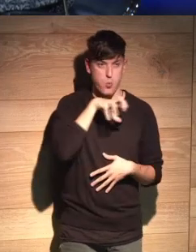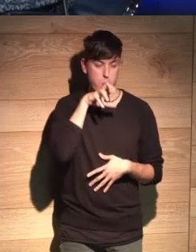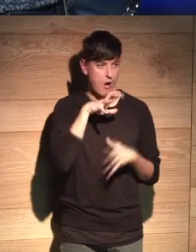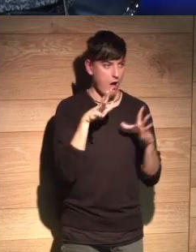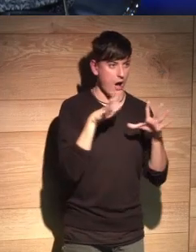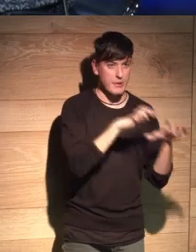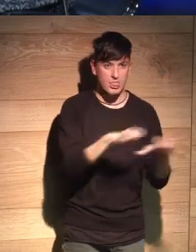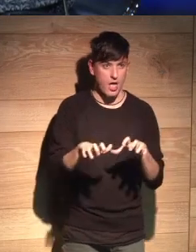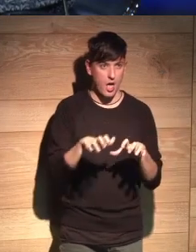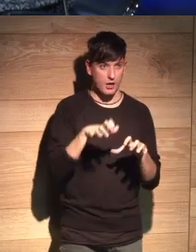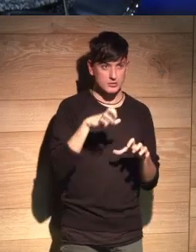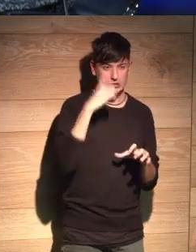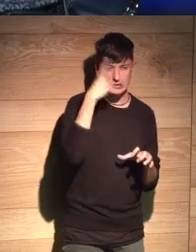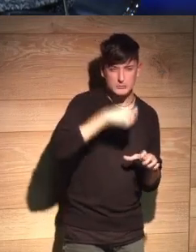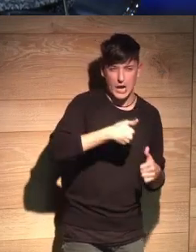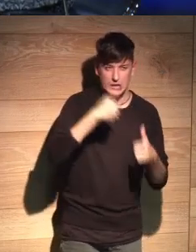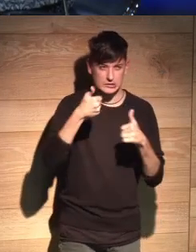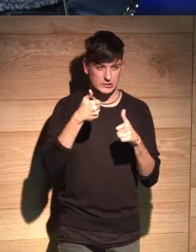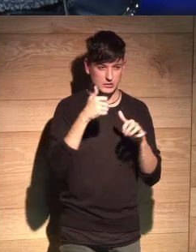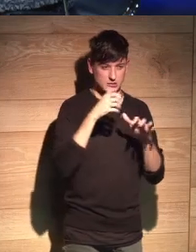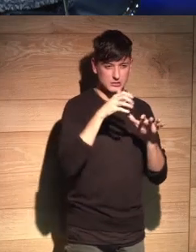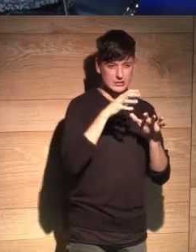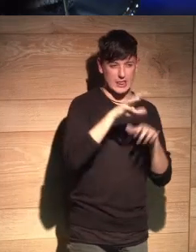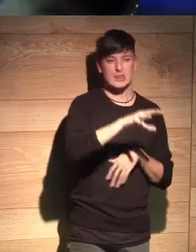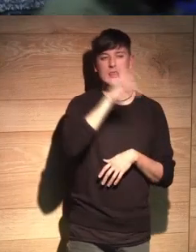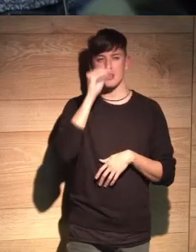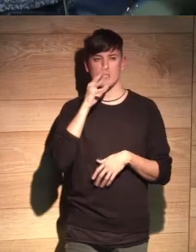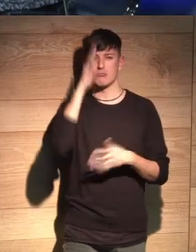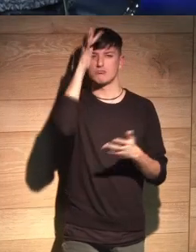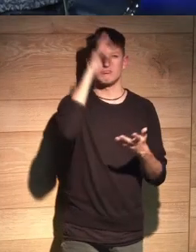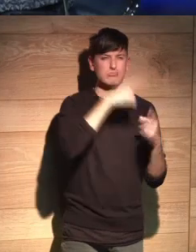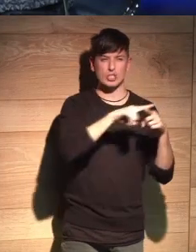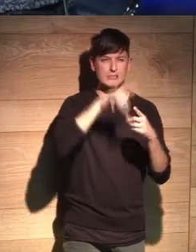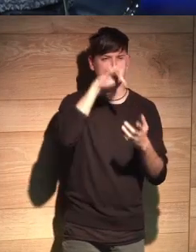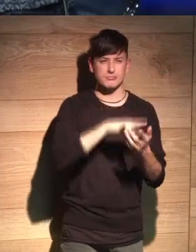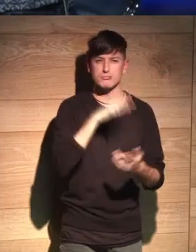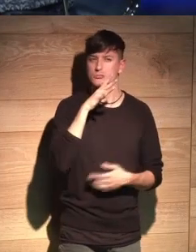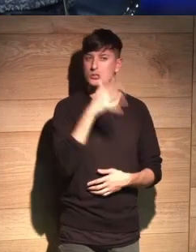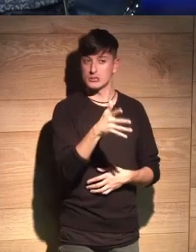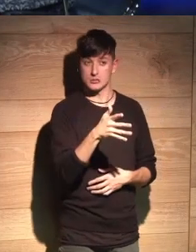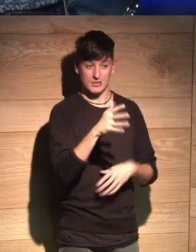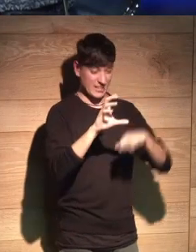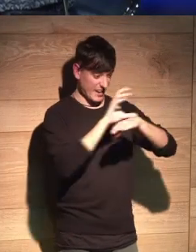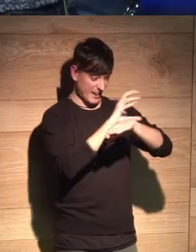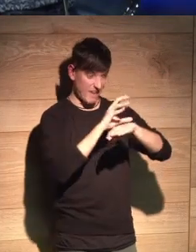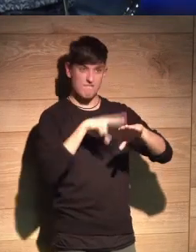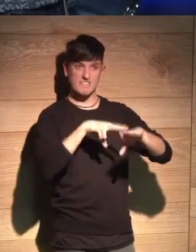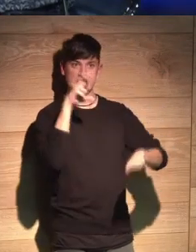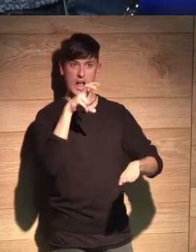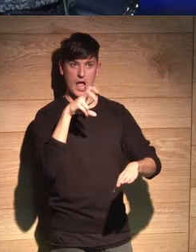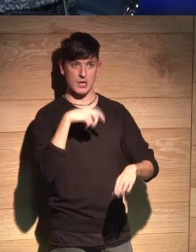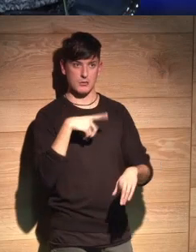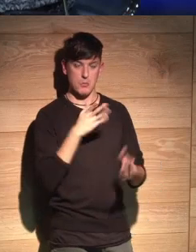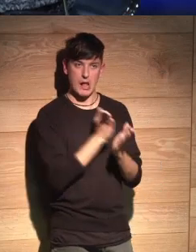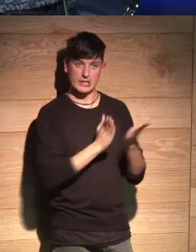I'm very curious to learn, to know more, to understand why things happen, and the physics career seemed to me